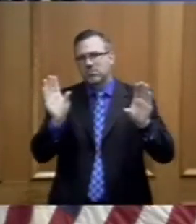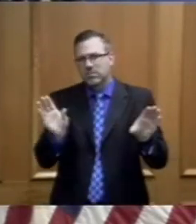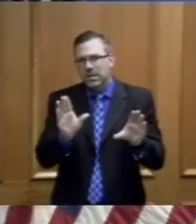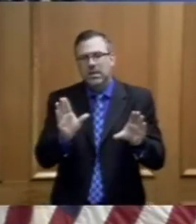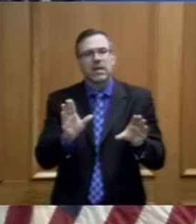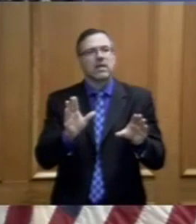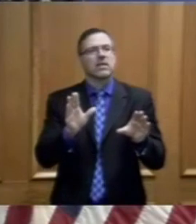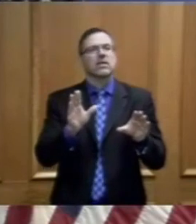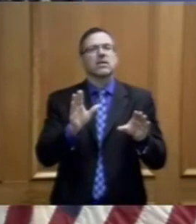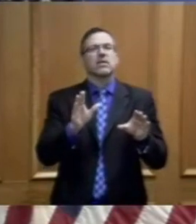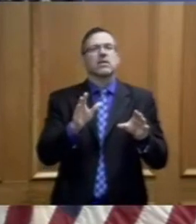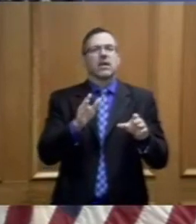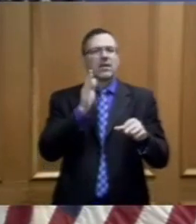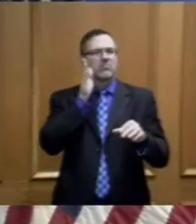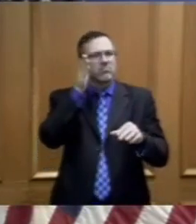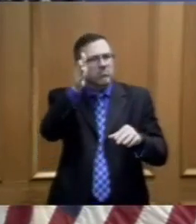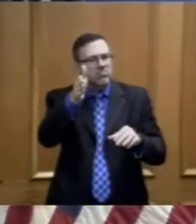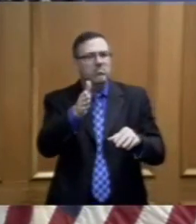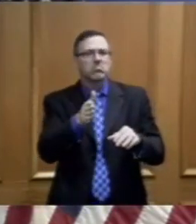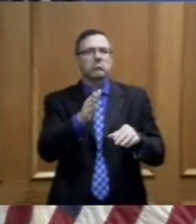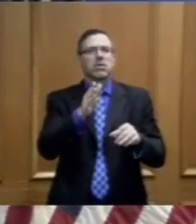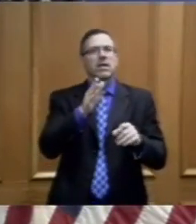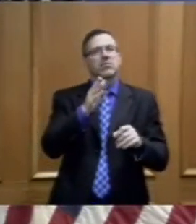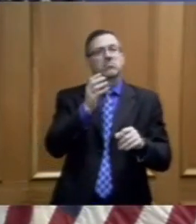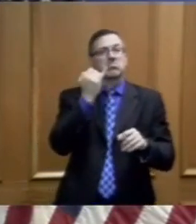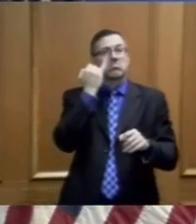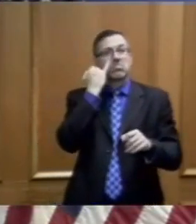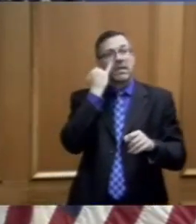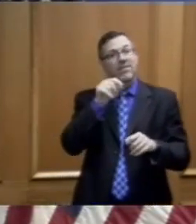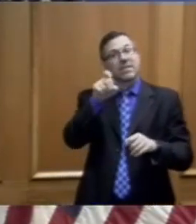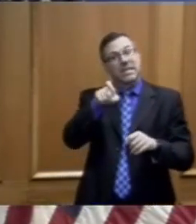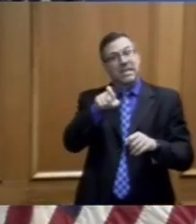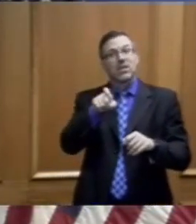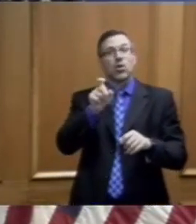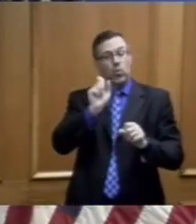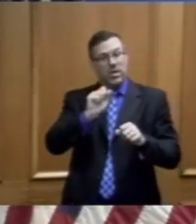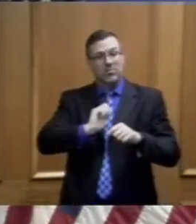steps necessary for enforcement as we see them.